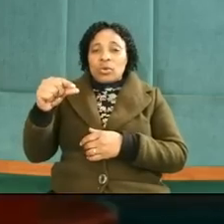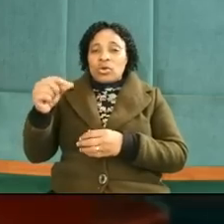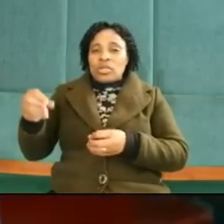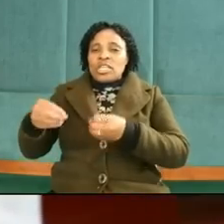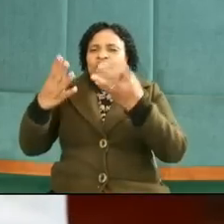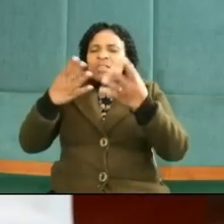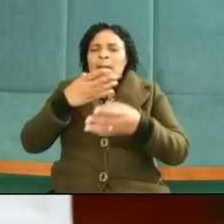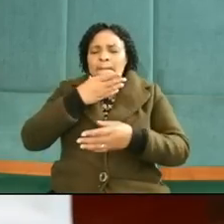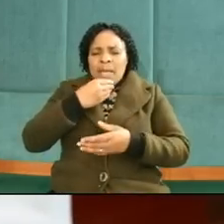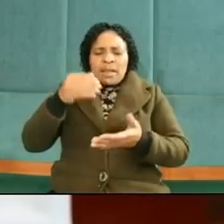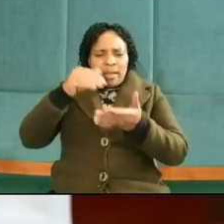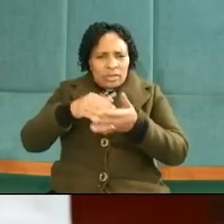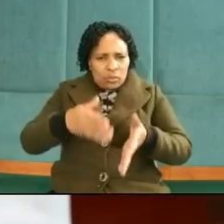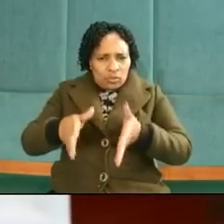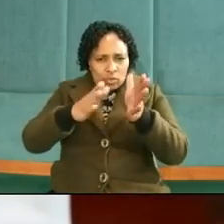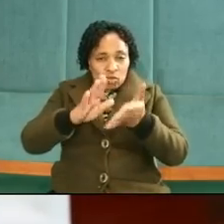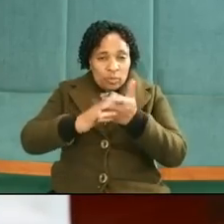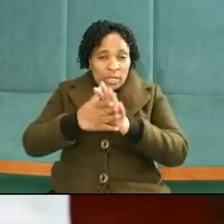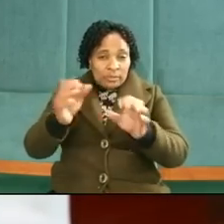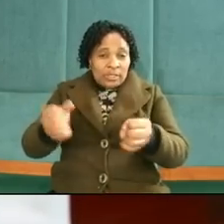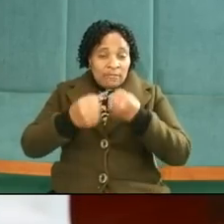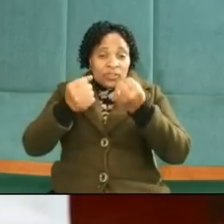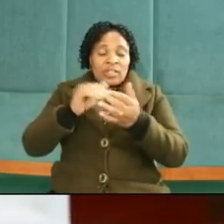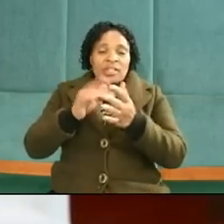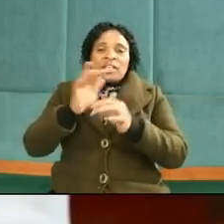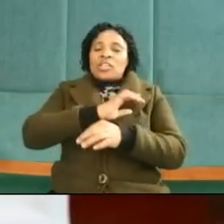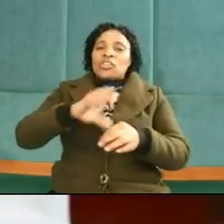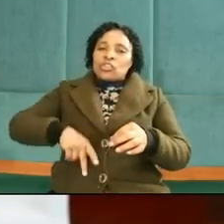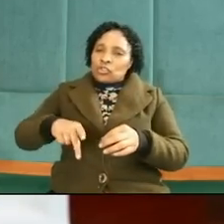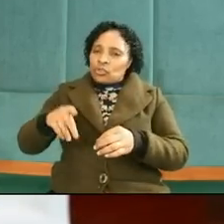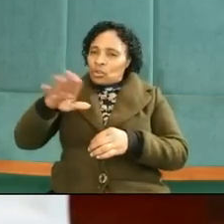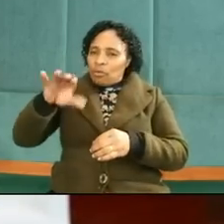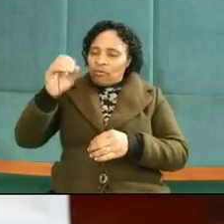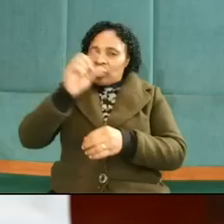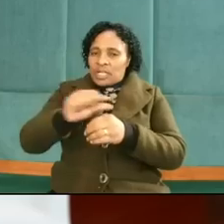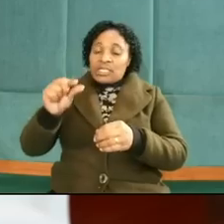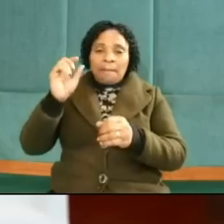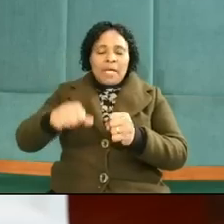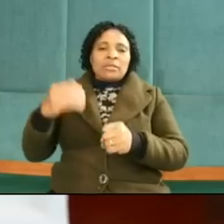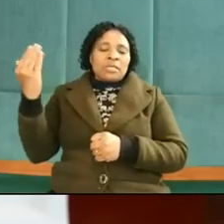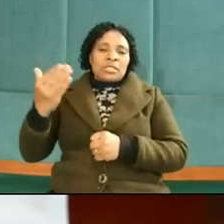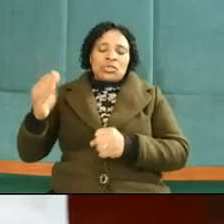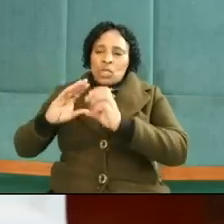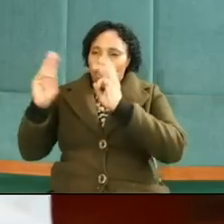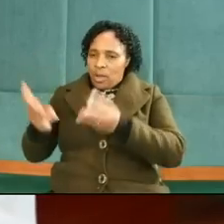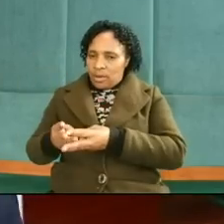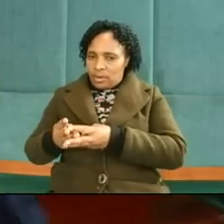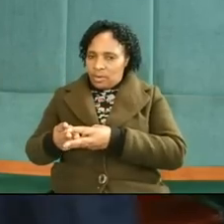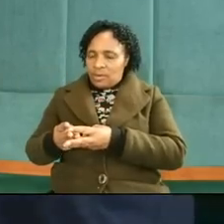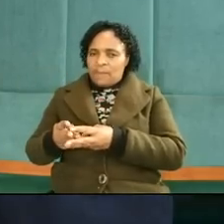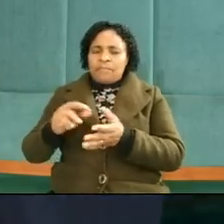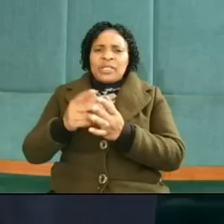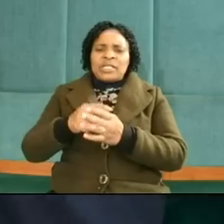the opportunity to be saved in the kingdom of grace got to be preached around the world. In other words, the kingdom